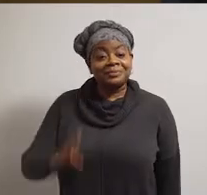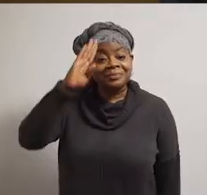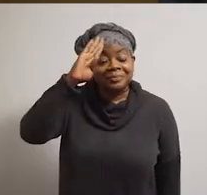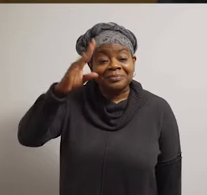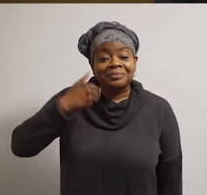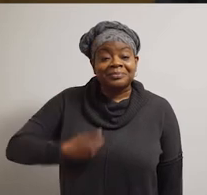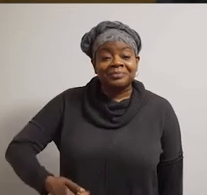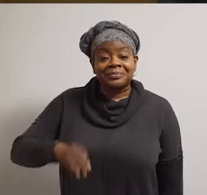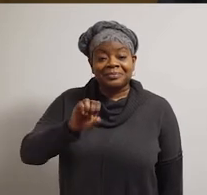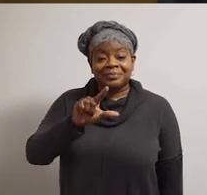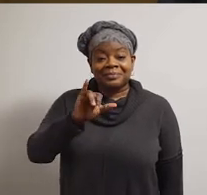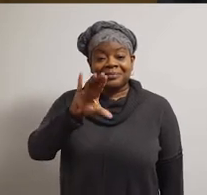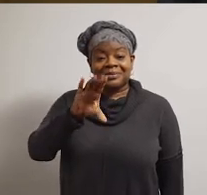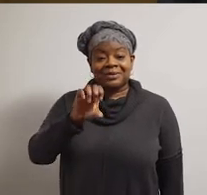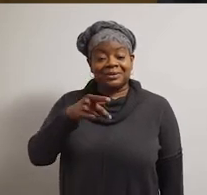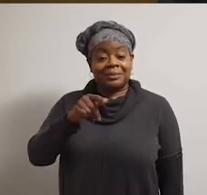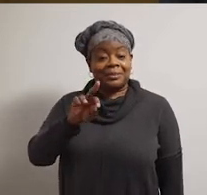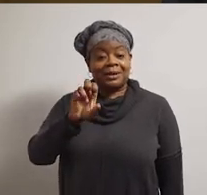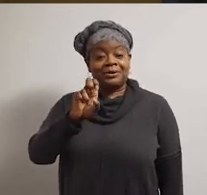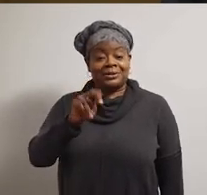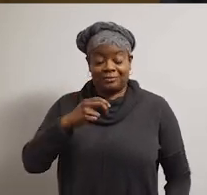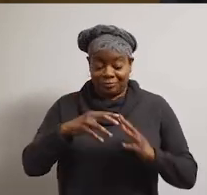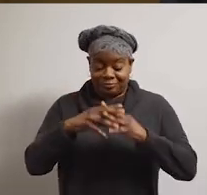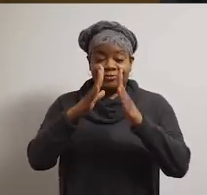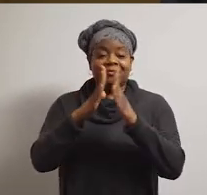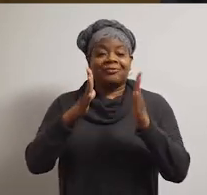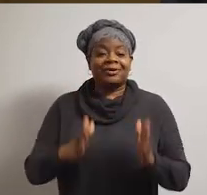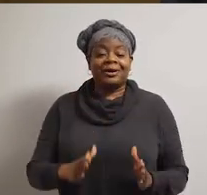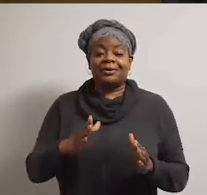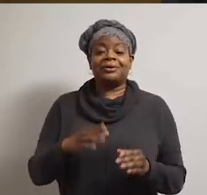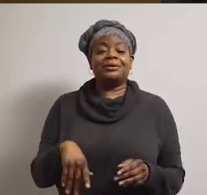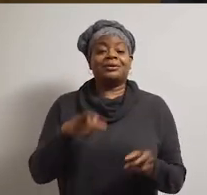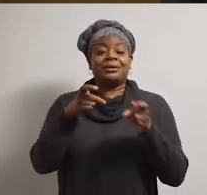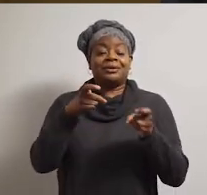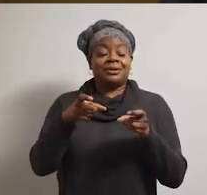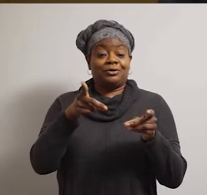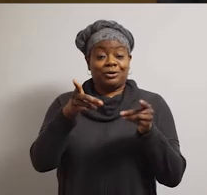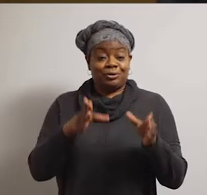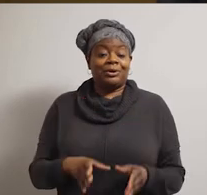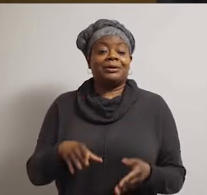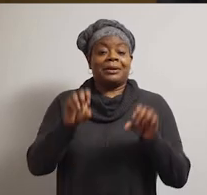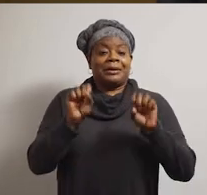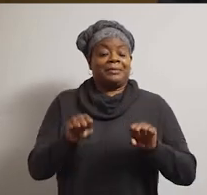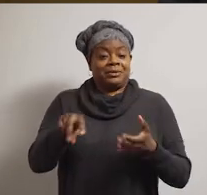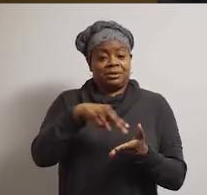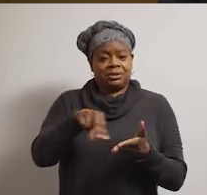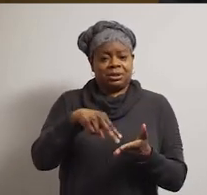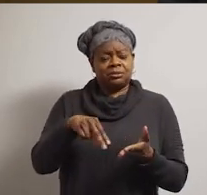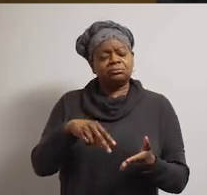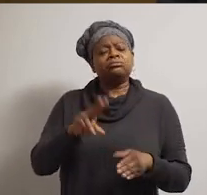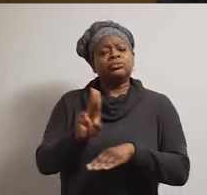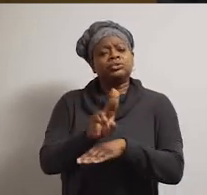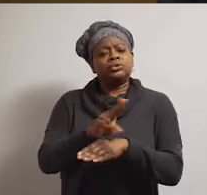Hello, my name is Elise Patterson. I'm the founder and executive and artistic director of Abilities Dance. We use dance and art